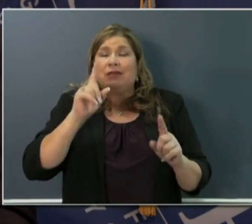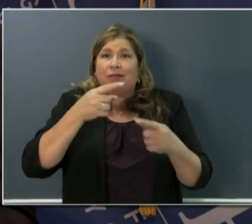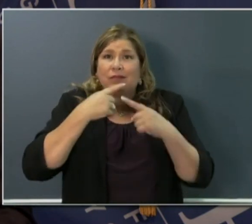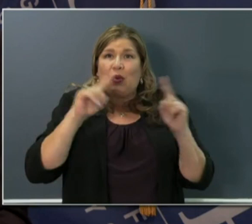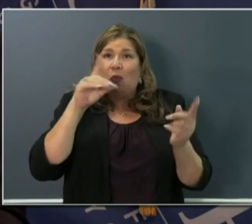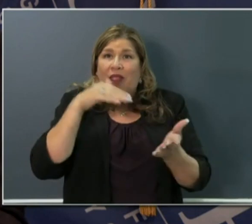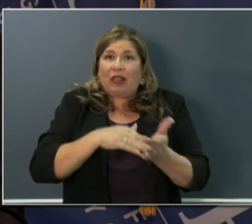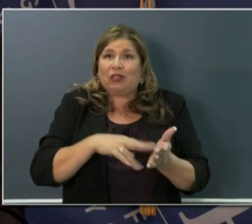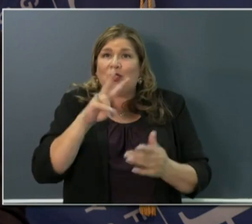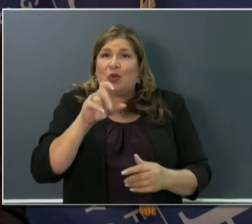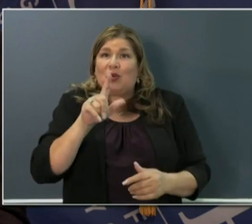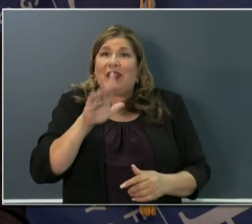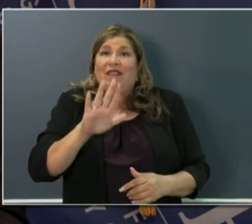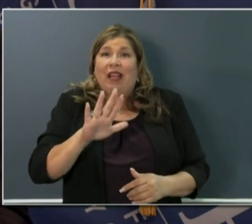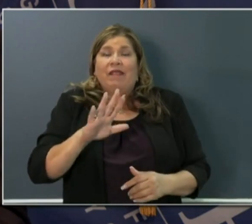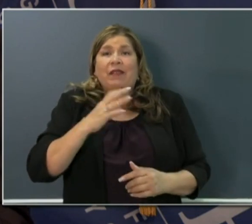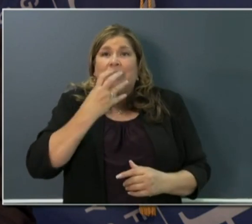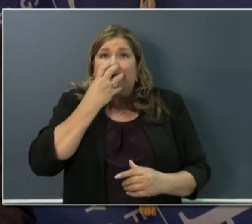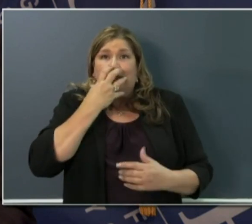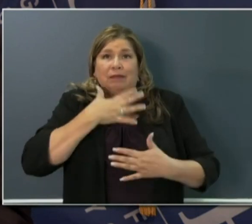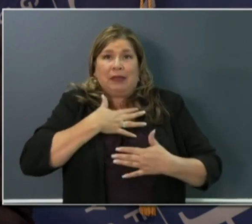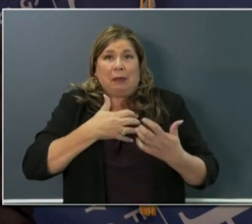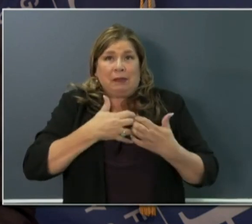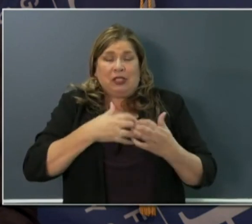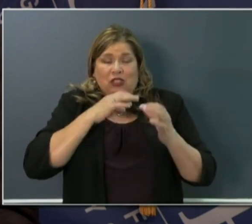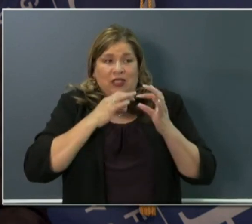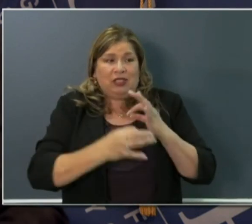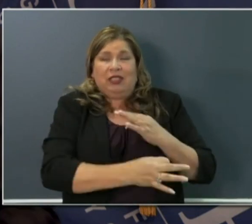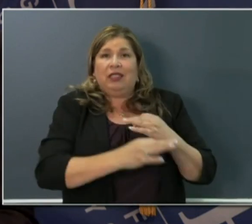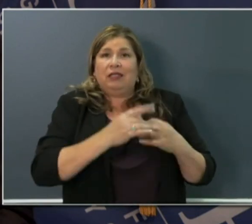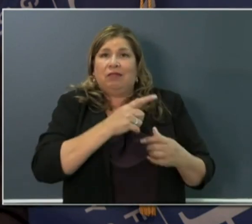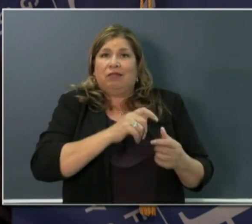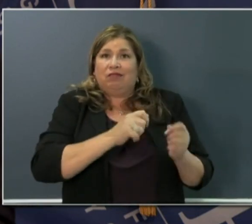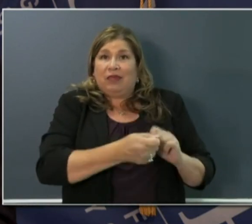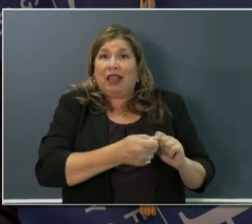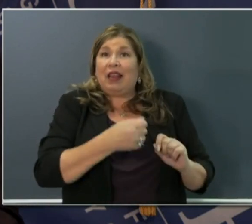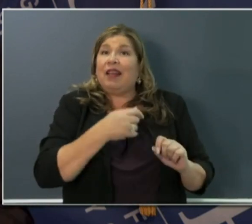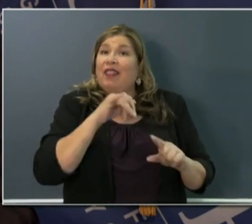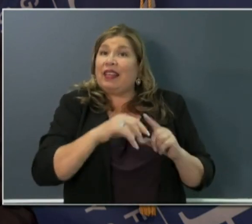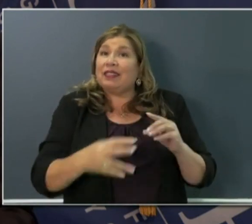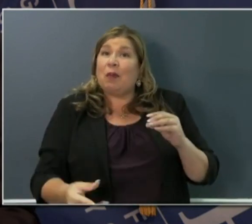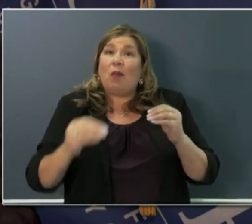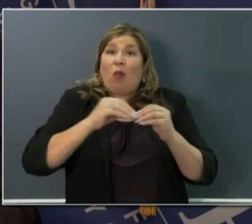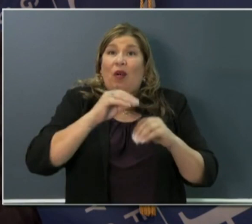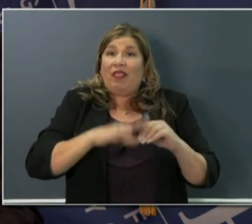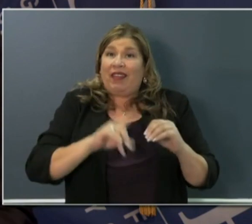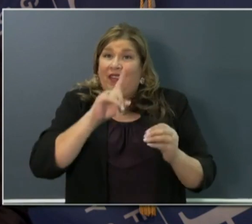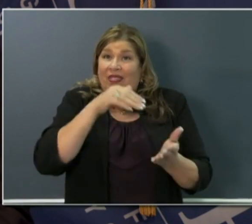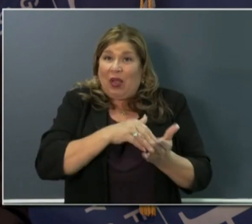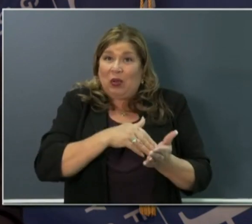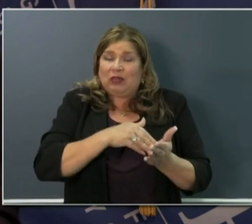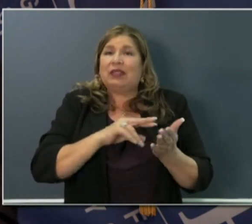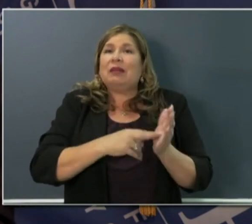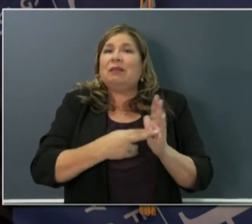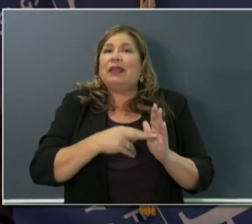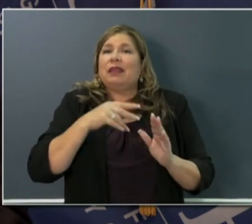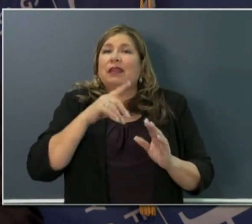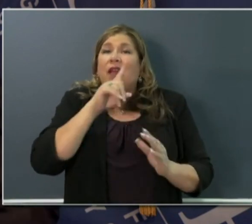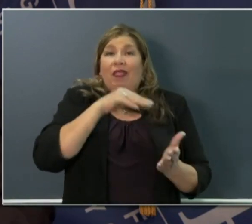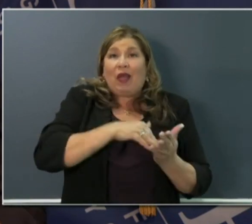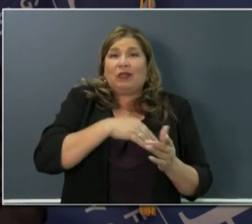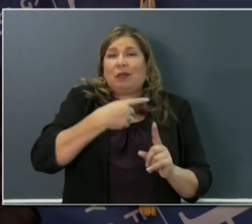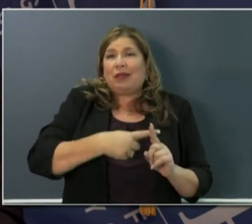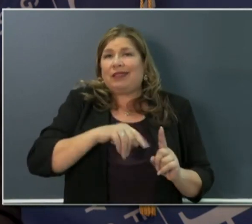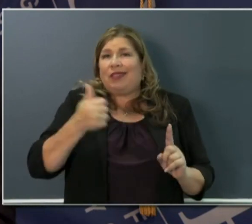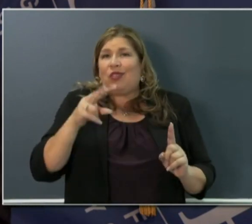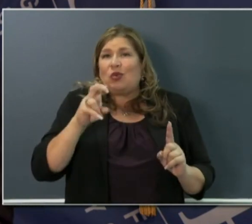1,225 ventilators, well in excess of the 1,000 he said he was going to get us. He was able to find an additional 225 and